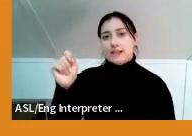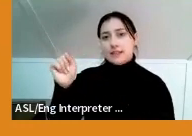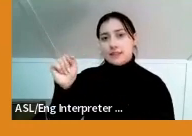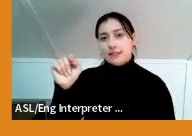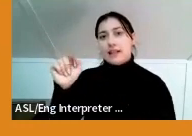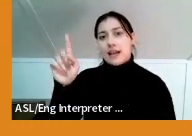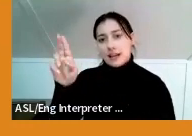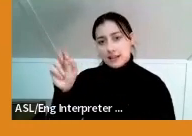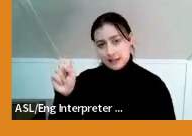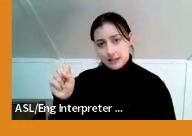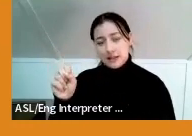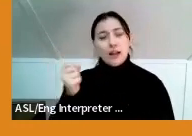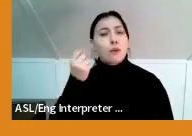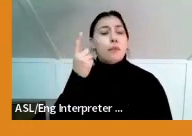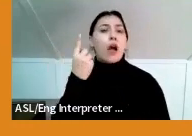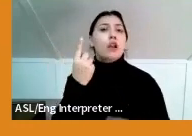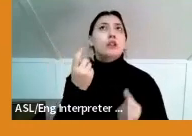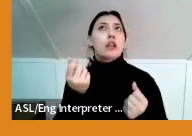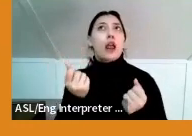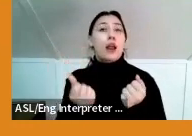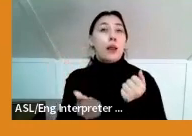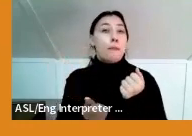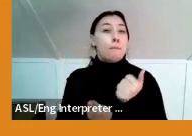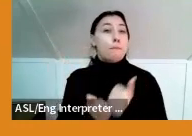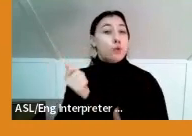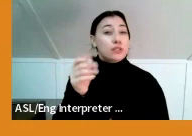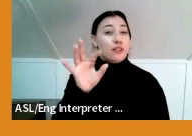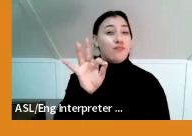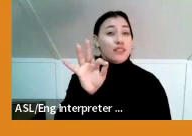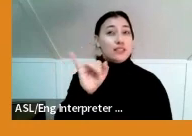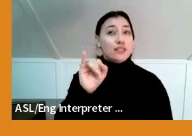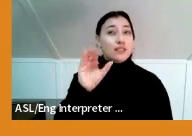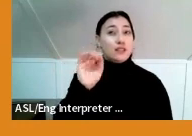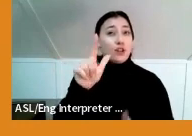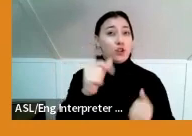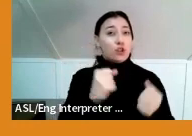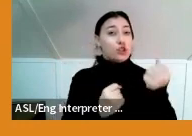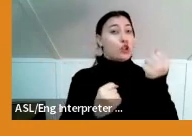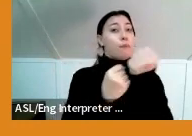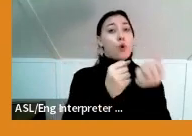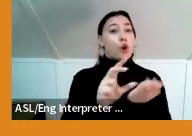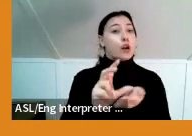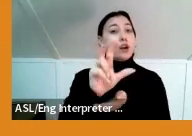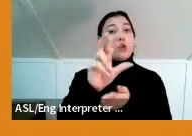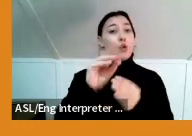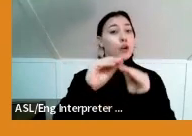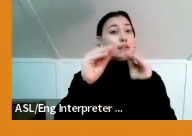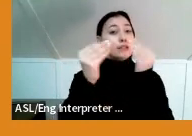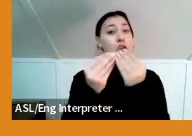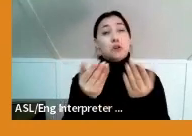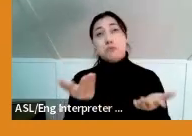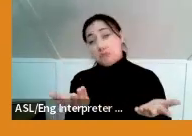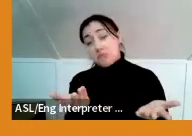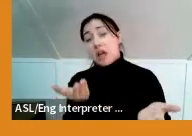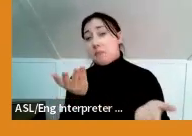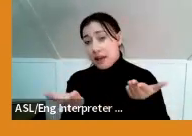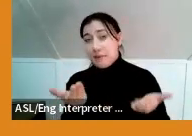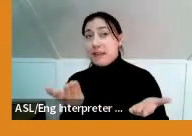Many of those fiscally sponsored organizations ultimately might want to get their